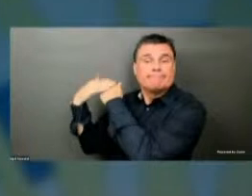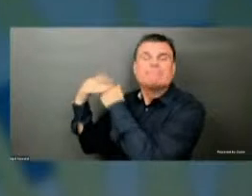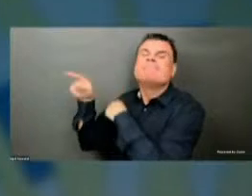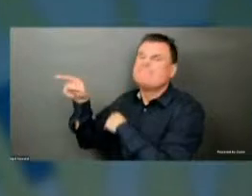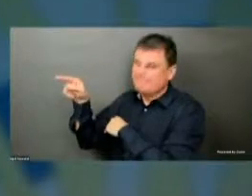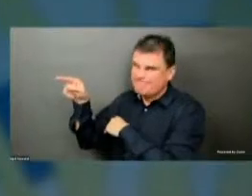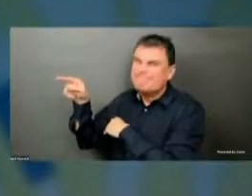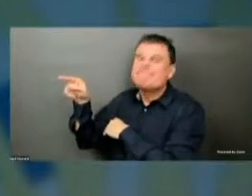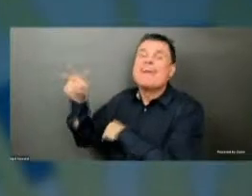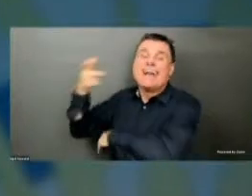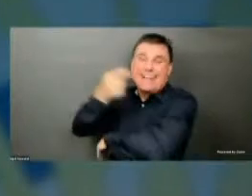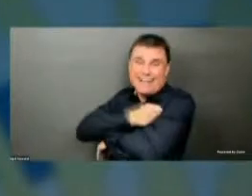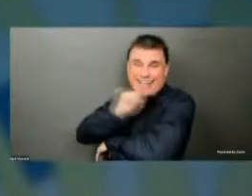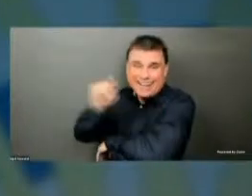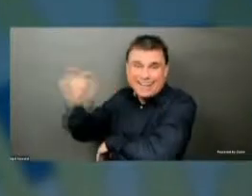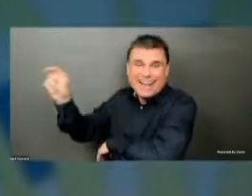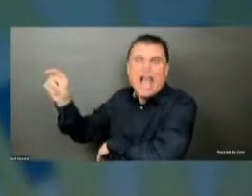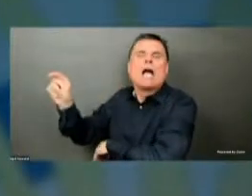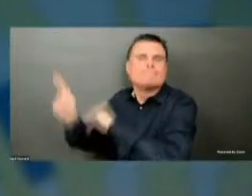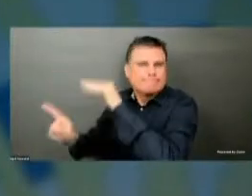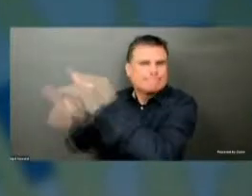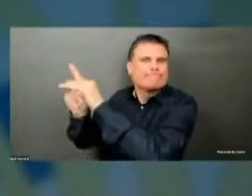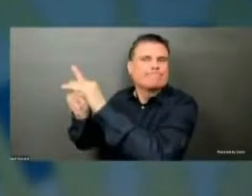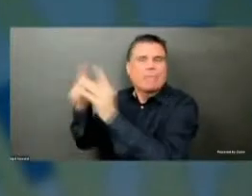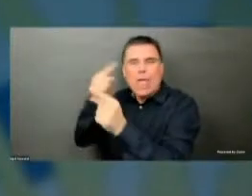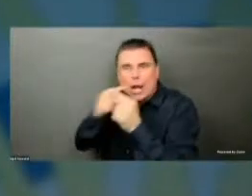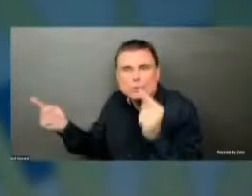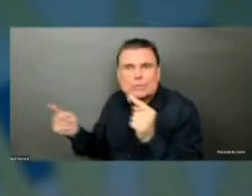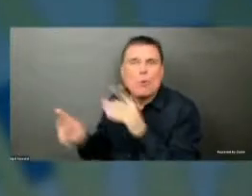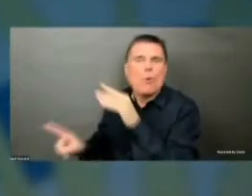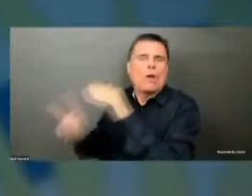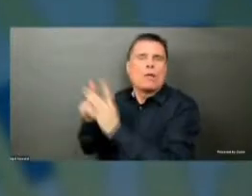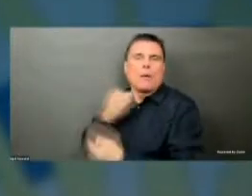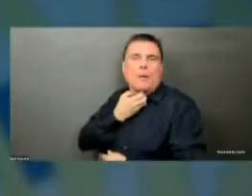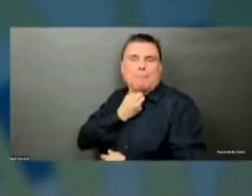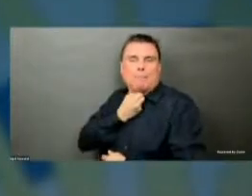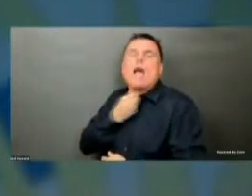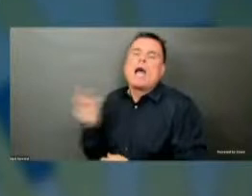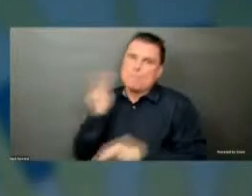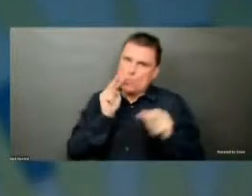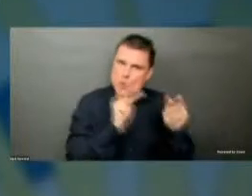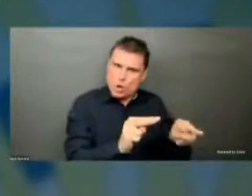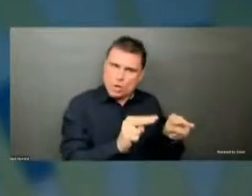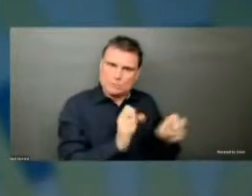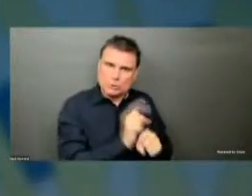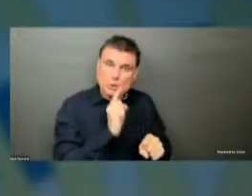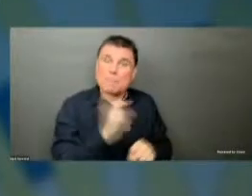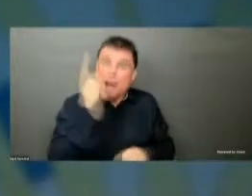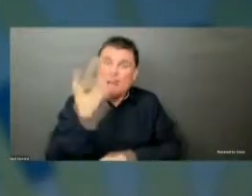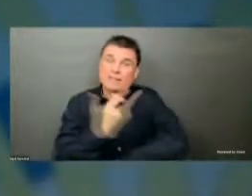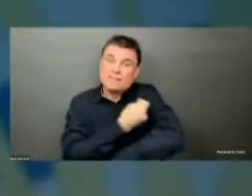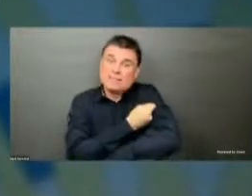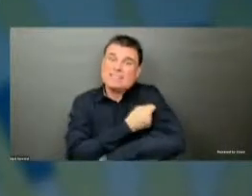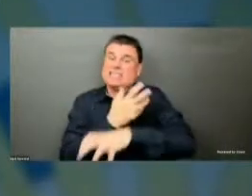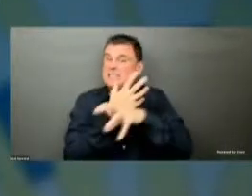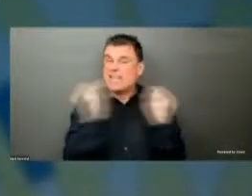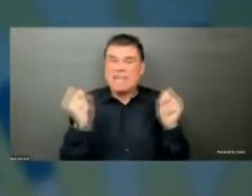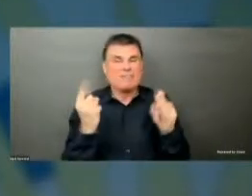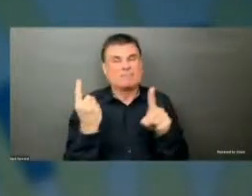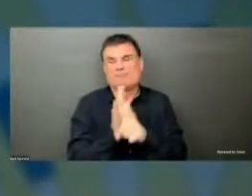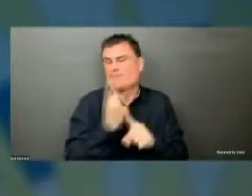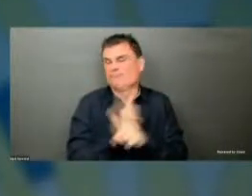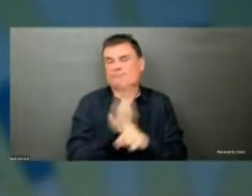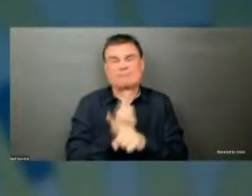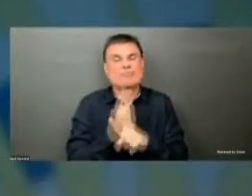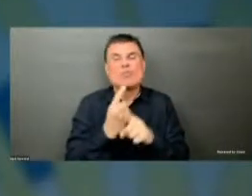carefully. It's also something that's not unexpected with a vaccine or any medication, and we have provisions with all